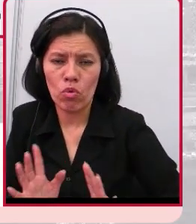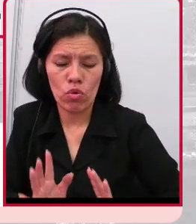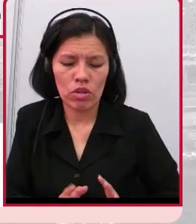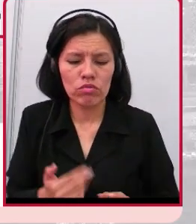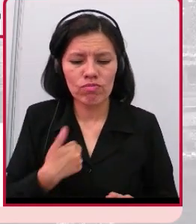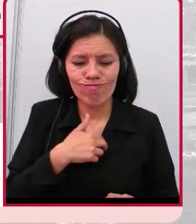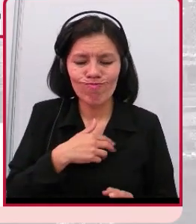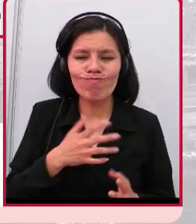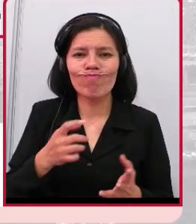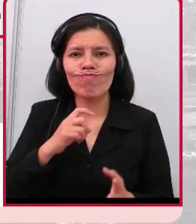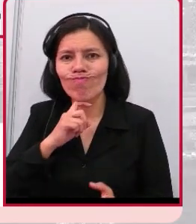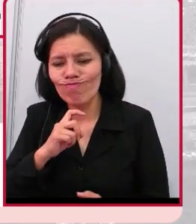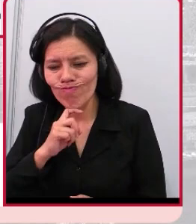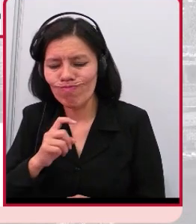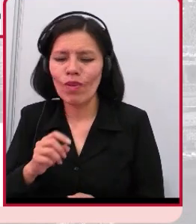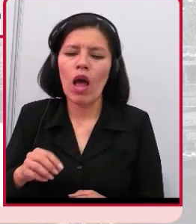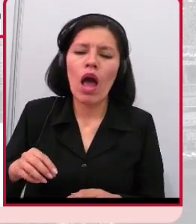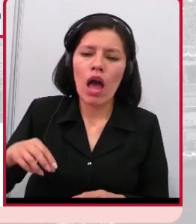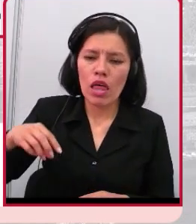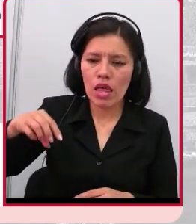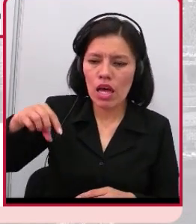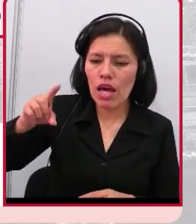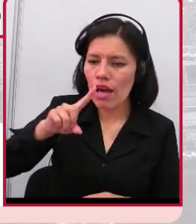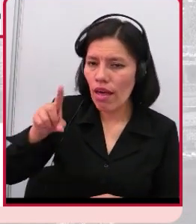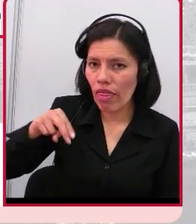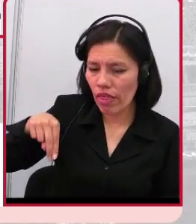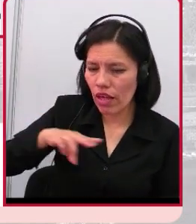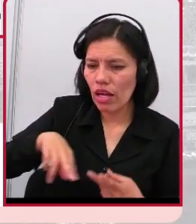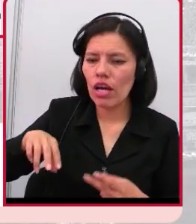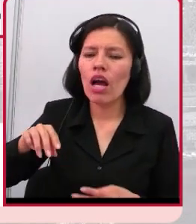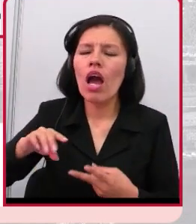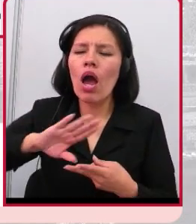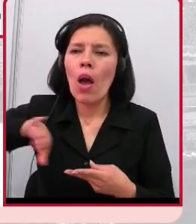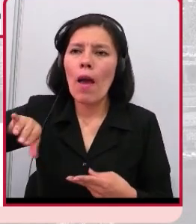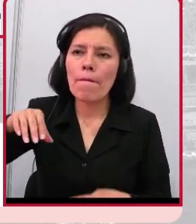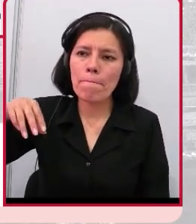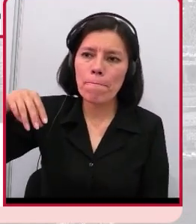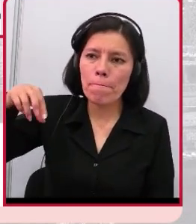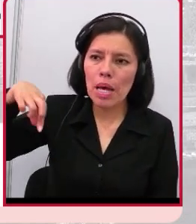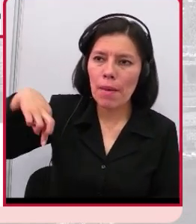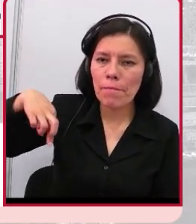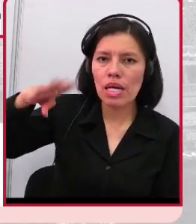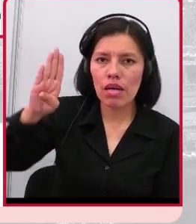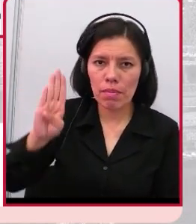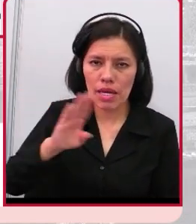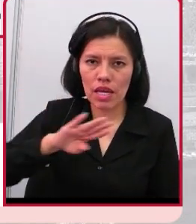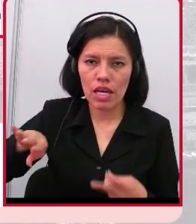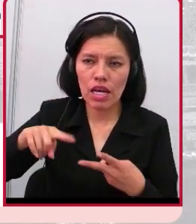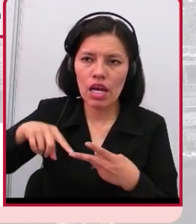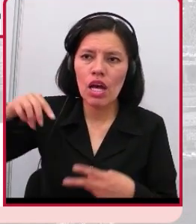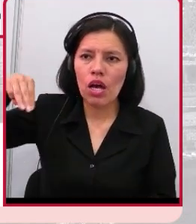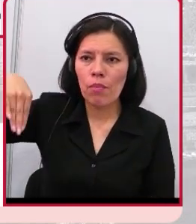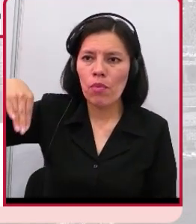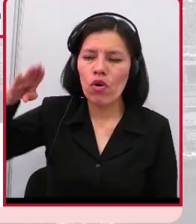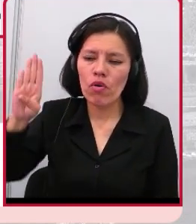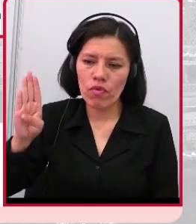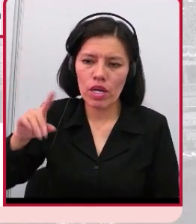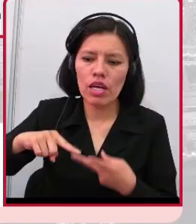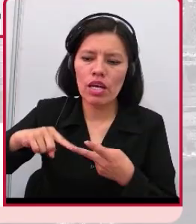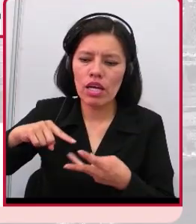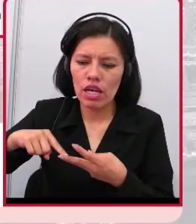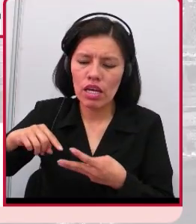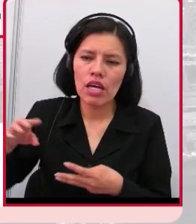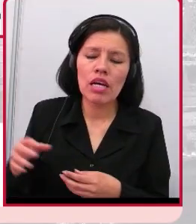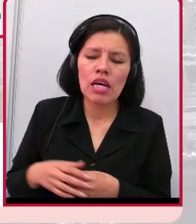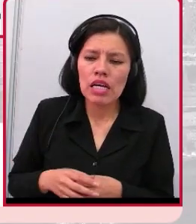sell metal concentrate, zinc, copper, silver, and molybdenum. So let's